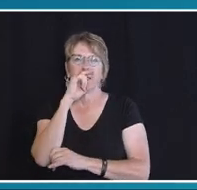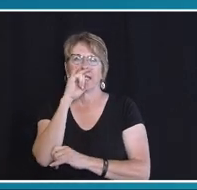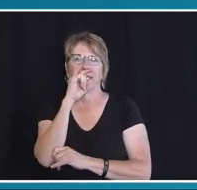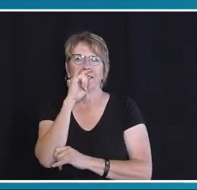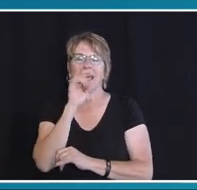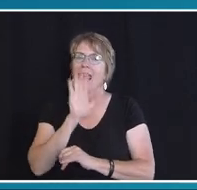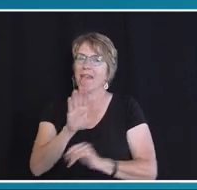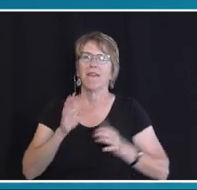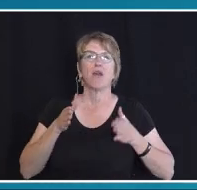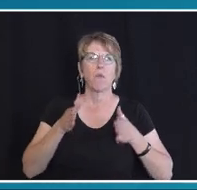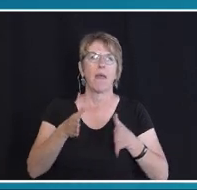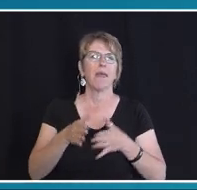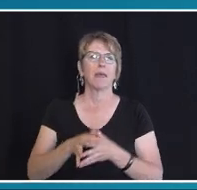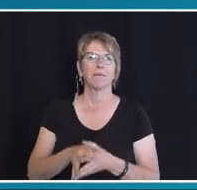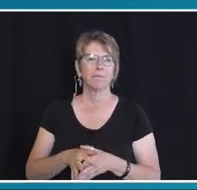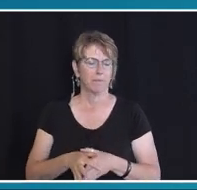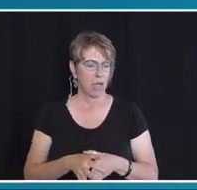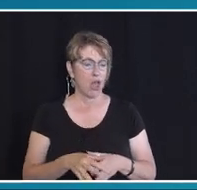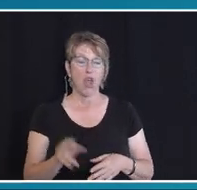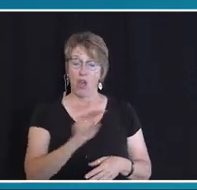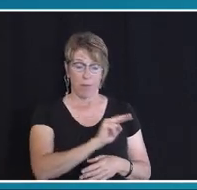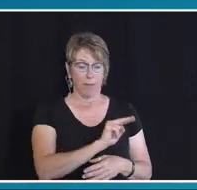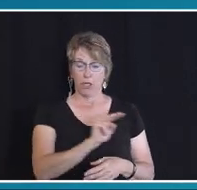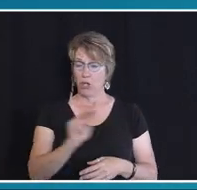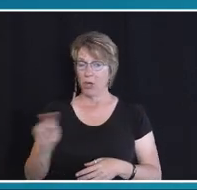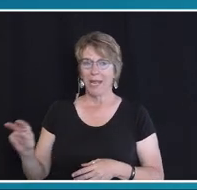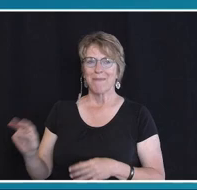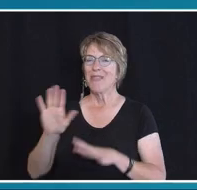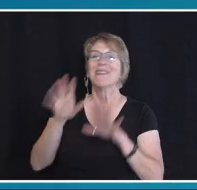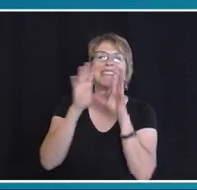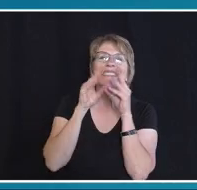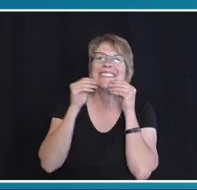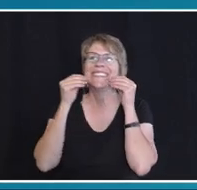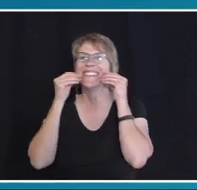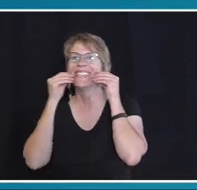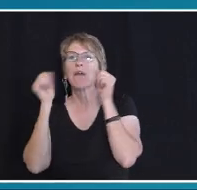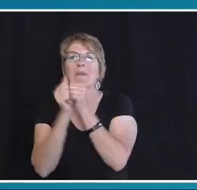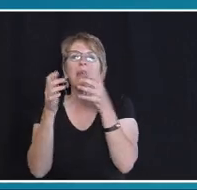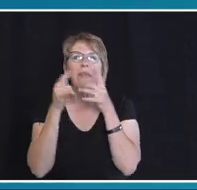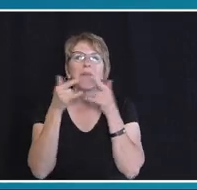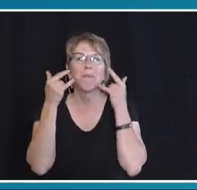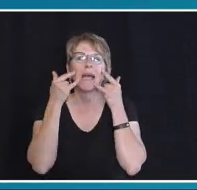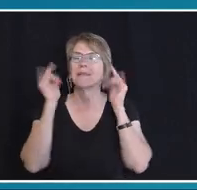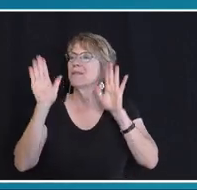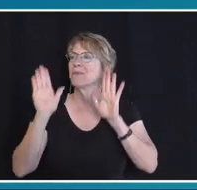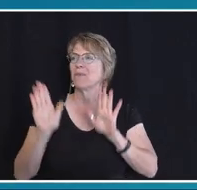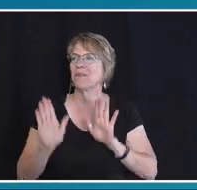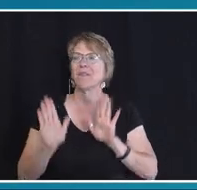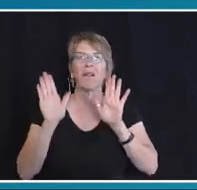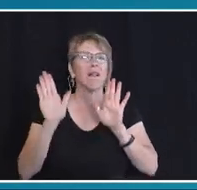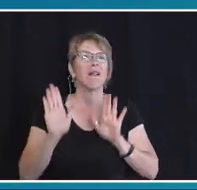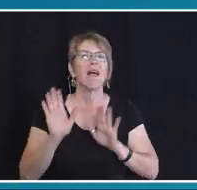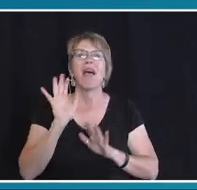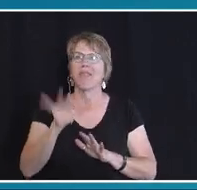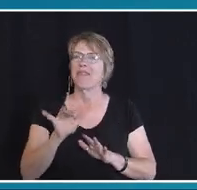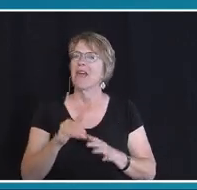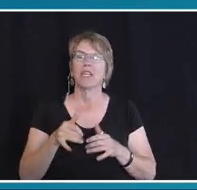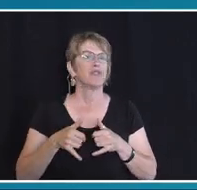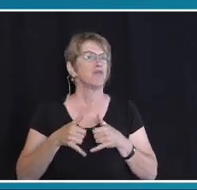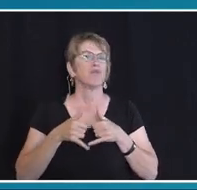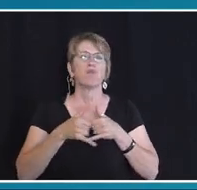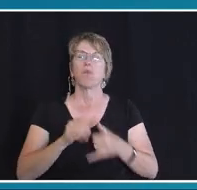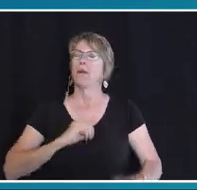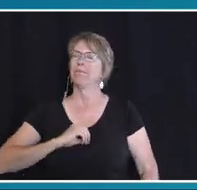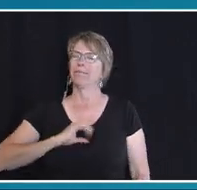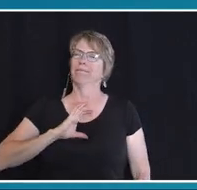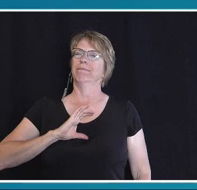their own way. Look at any one of these kids out there. Look at their smiles without the masks on. That should be reward enough for any